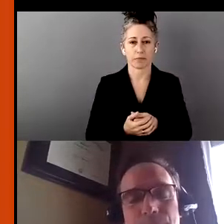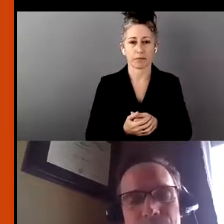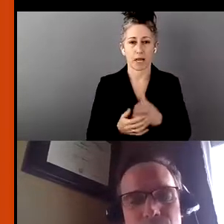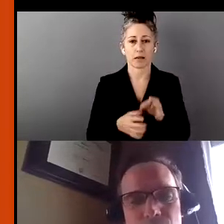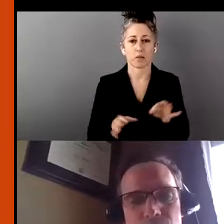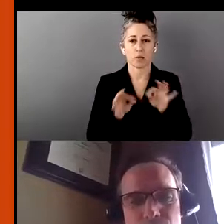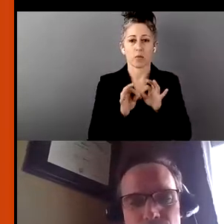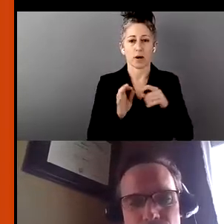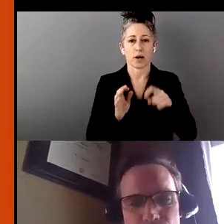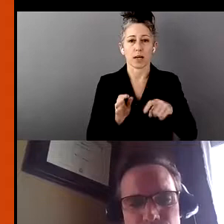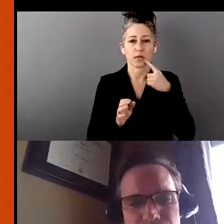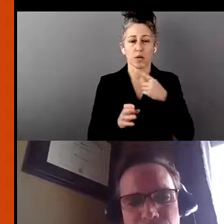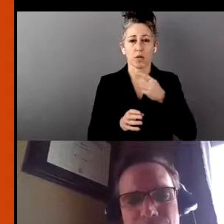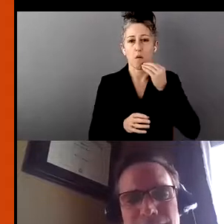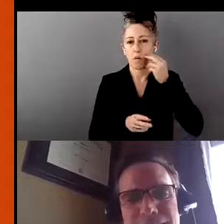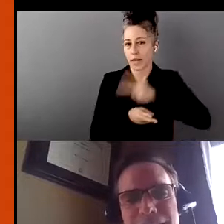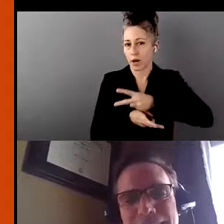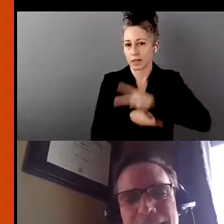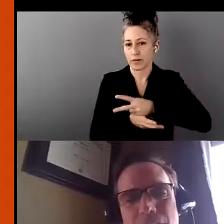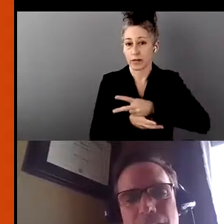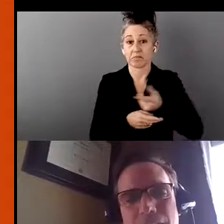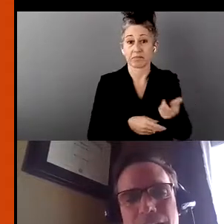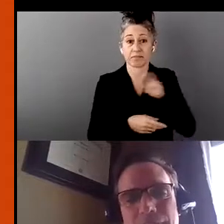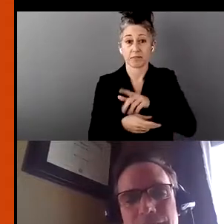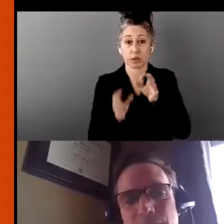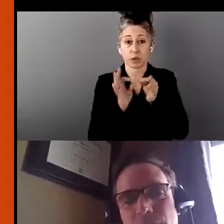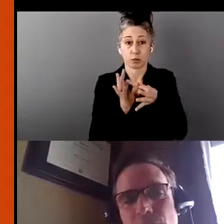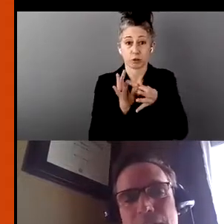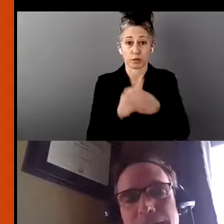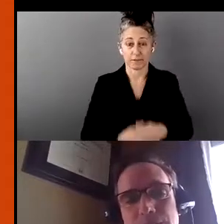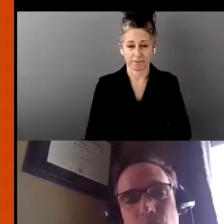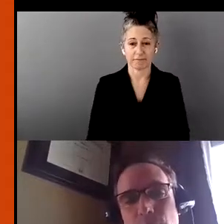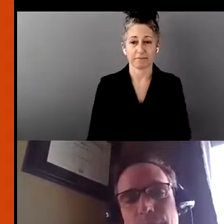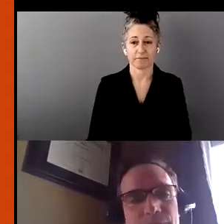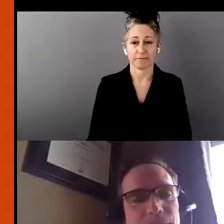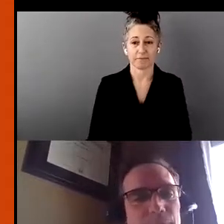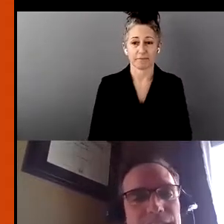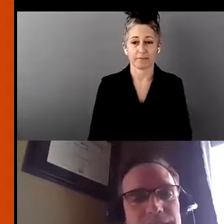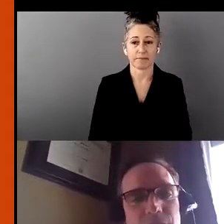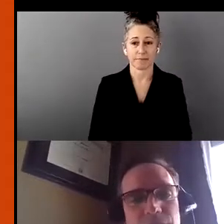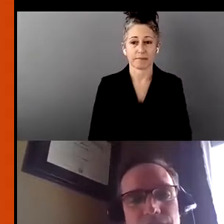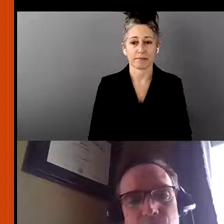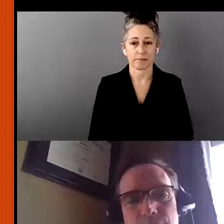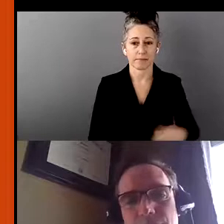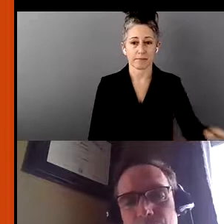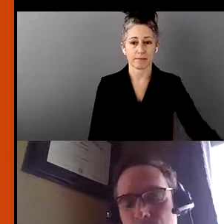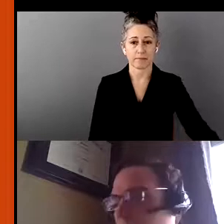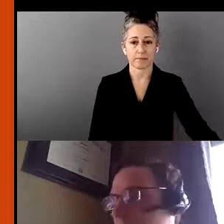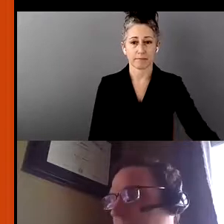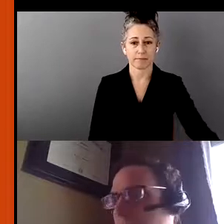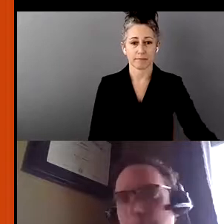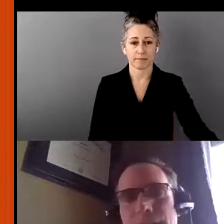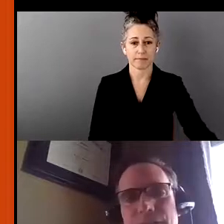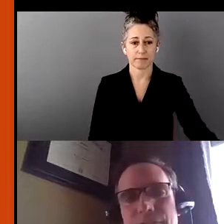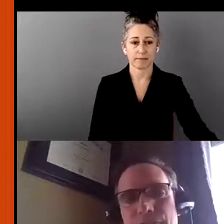home. So in reflecting on the conference, I want to go back to where Phil Beatty started us with, which was